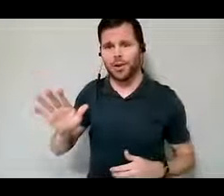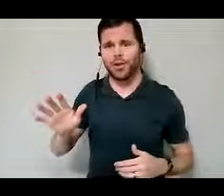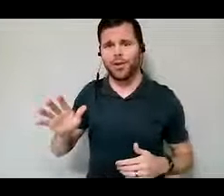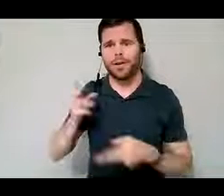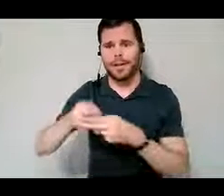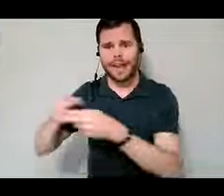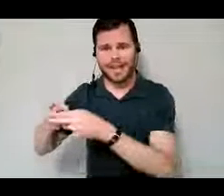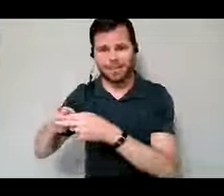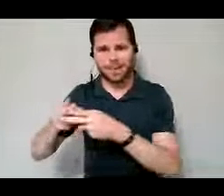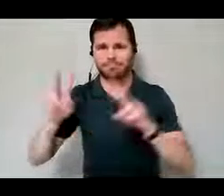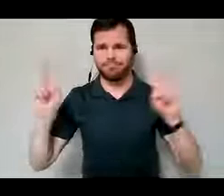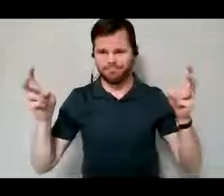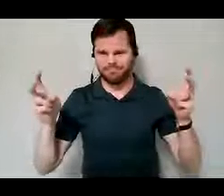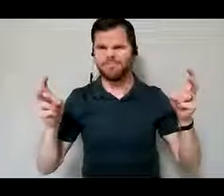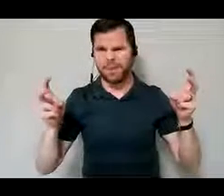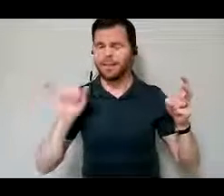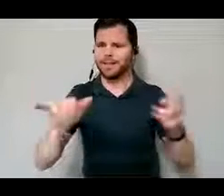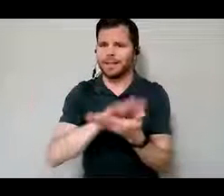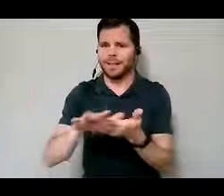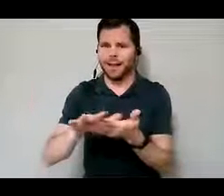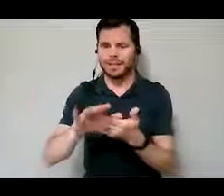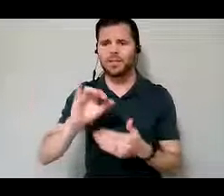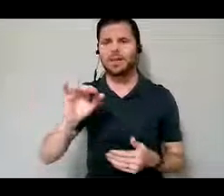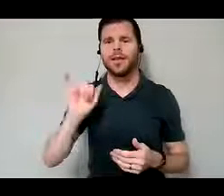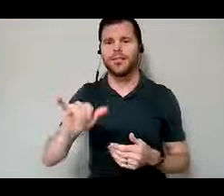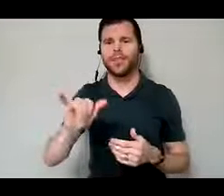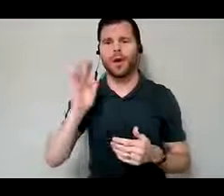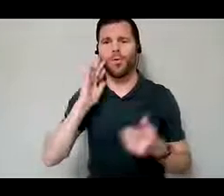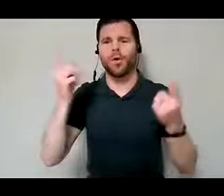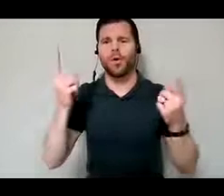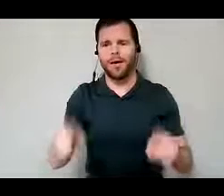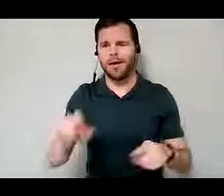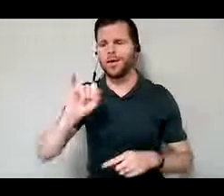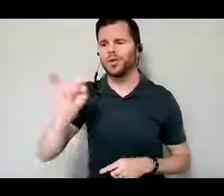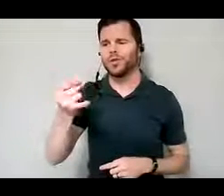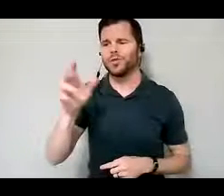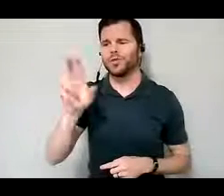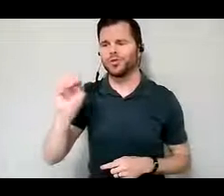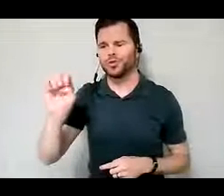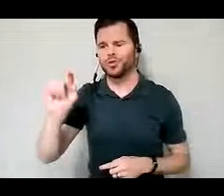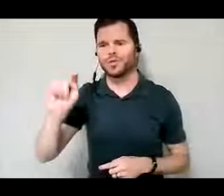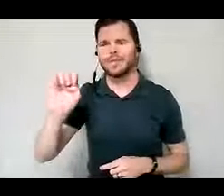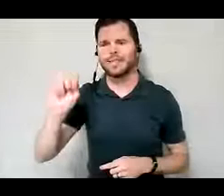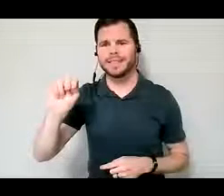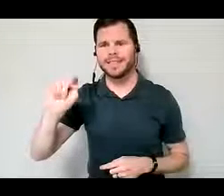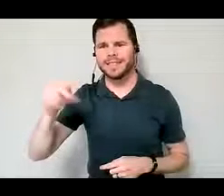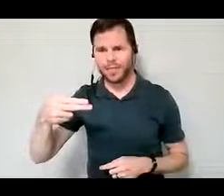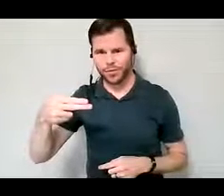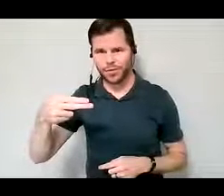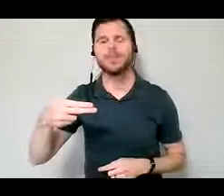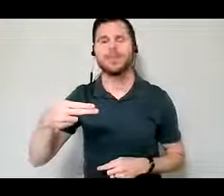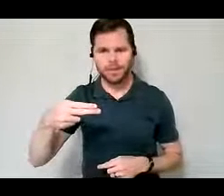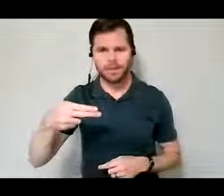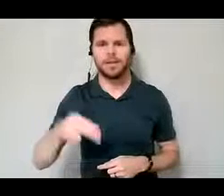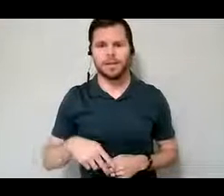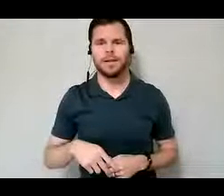kind of culminates on Juneteenth, the upcoming Juneteenth, but there's activities you can certainly do to go there to lead up to that. And